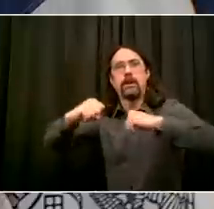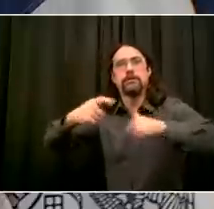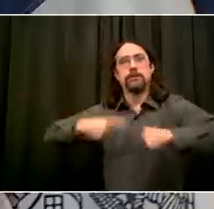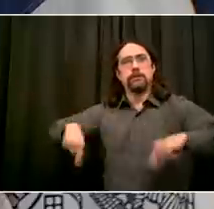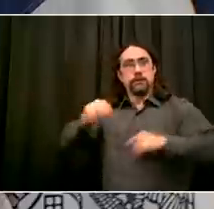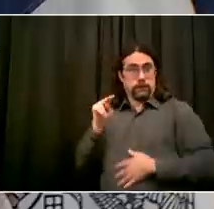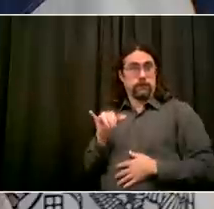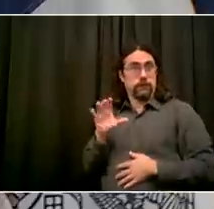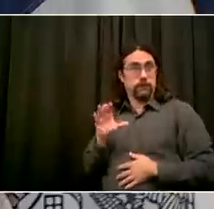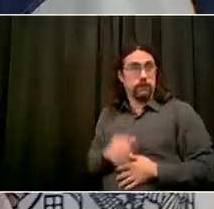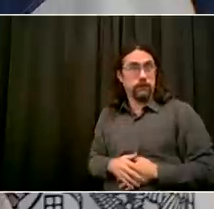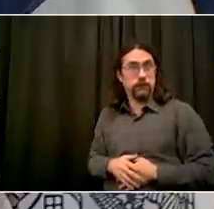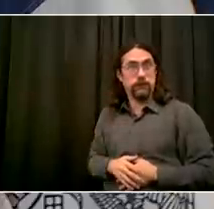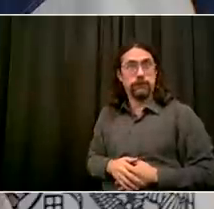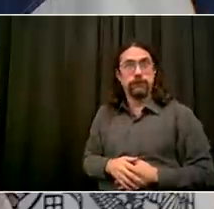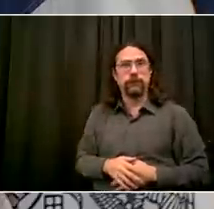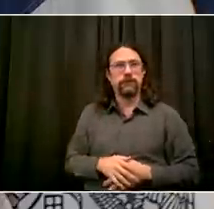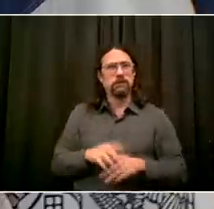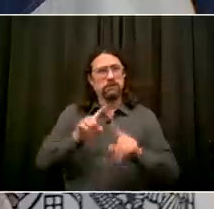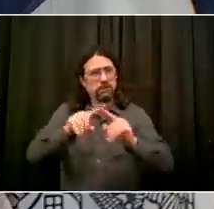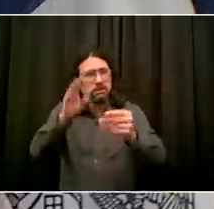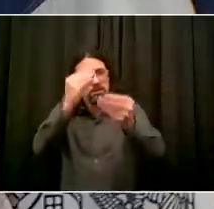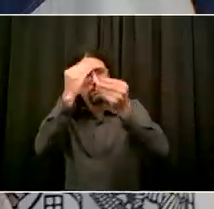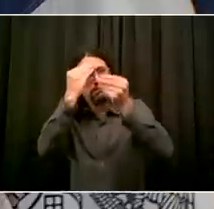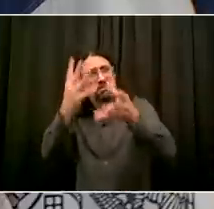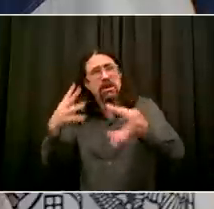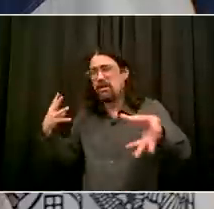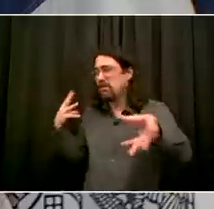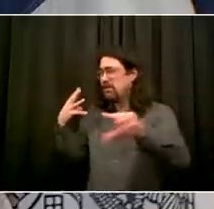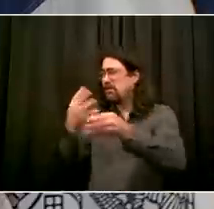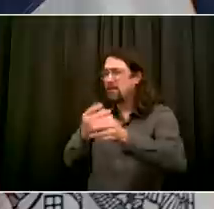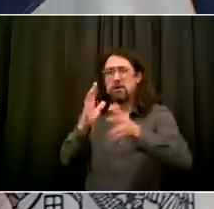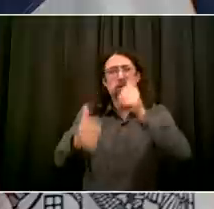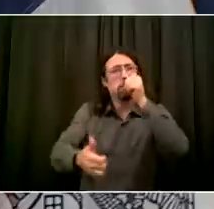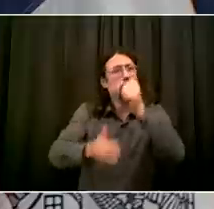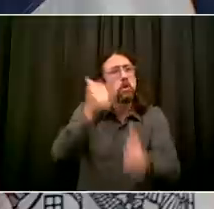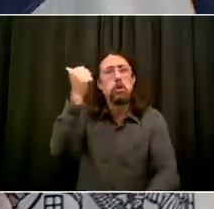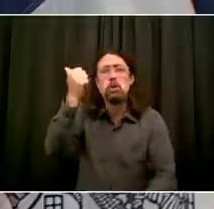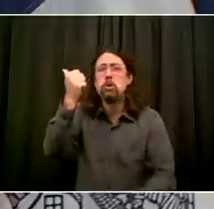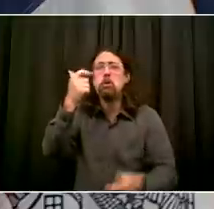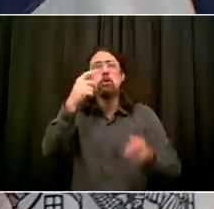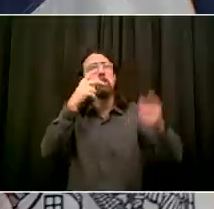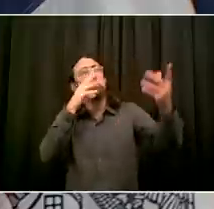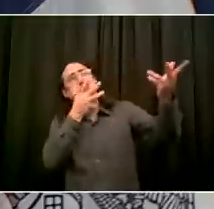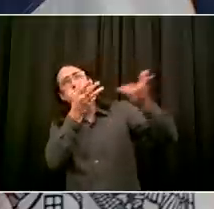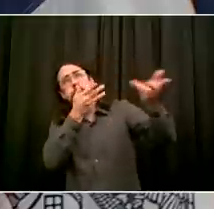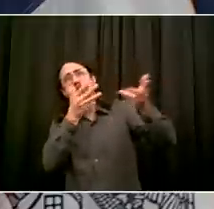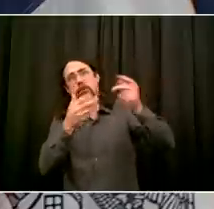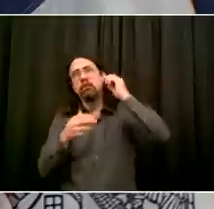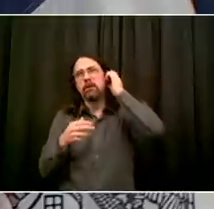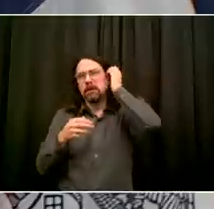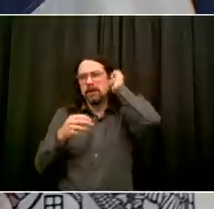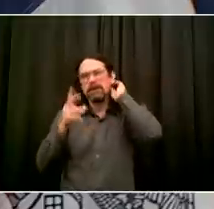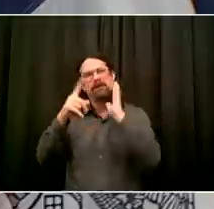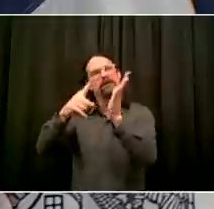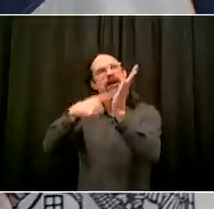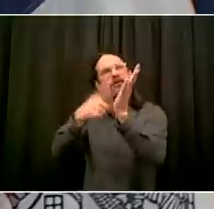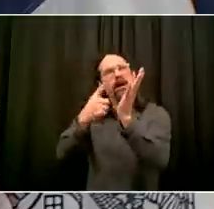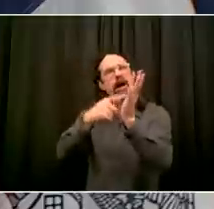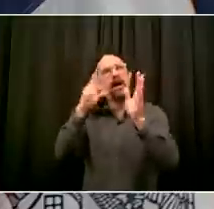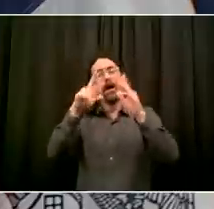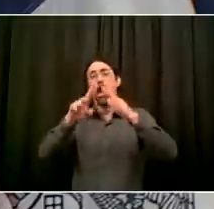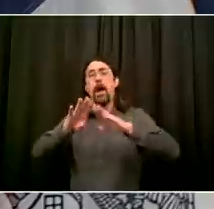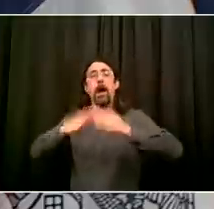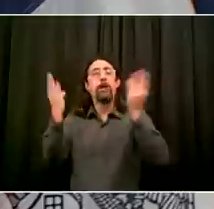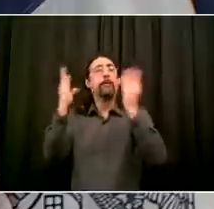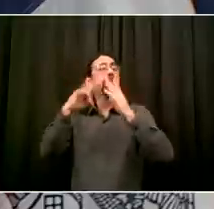we end up getting where we need to get in the vast majority of cases. So look, my job here was to put